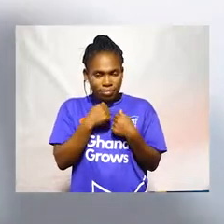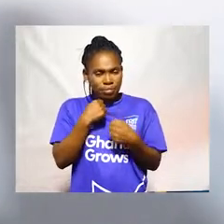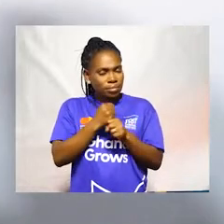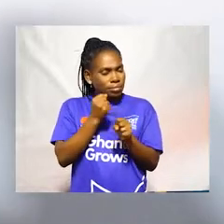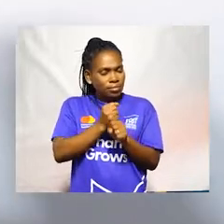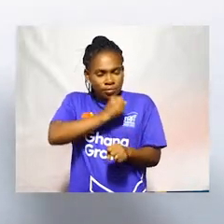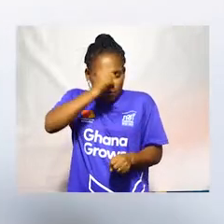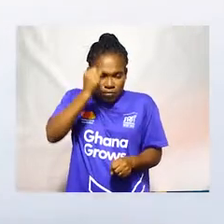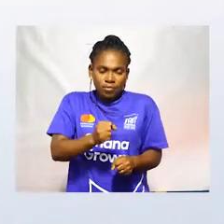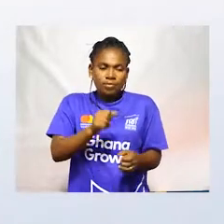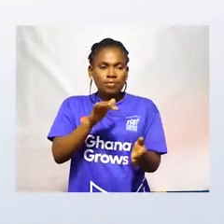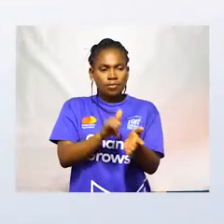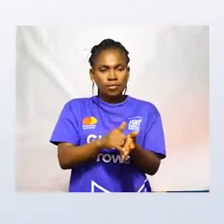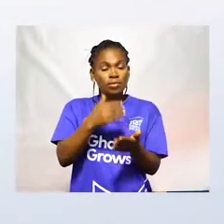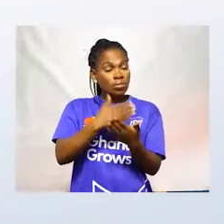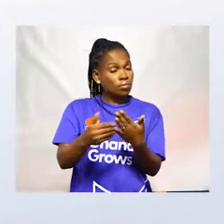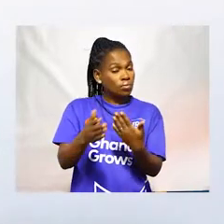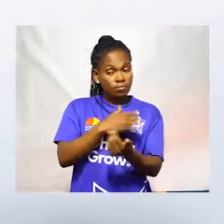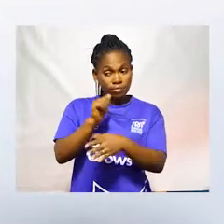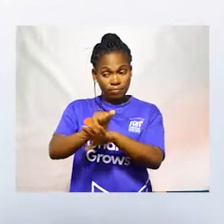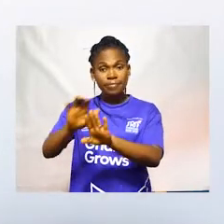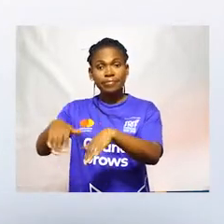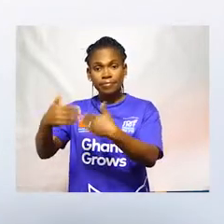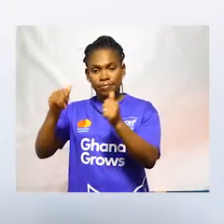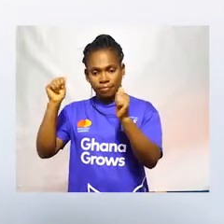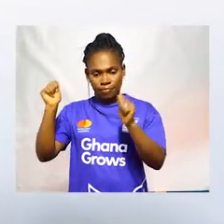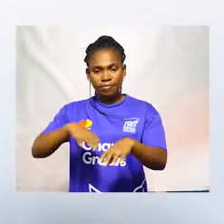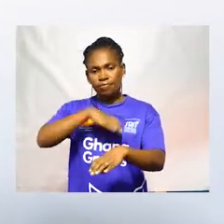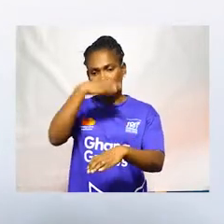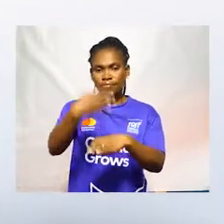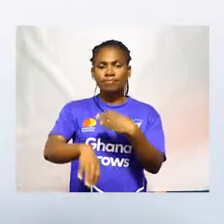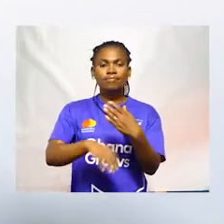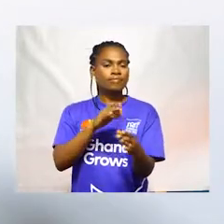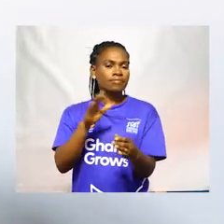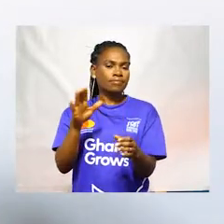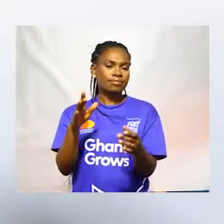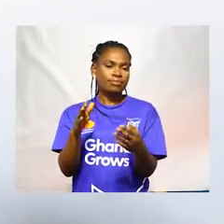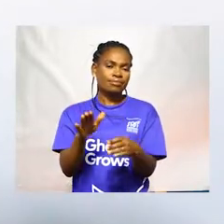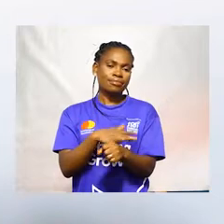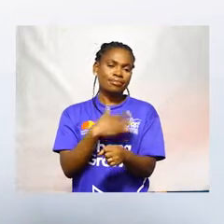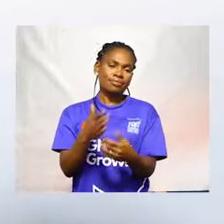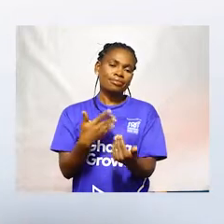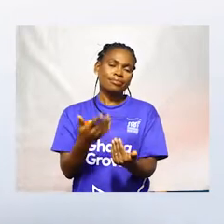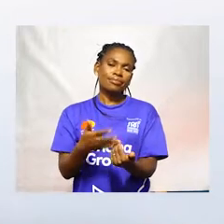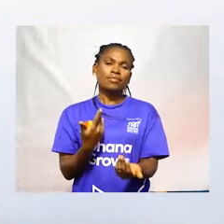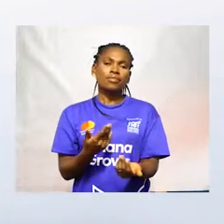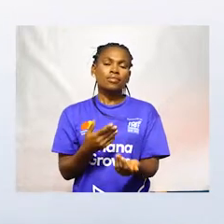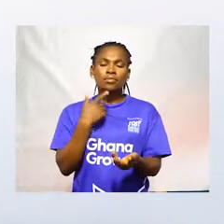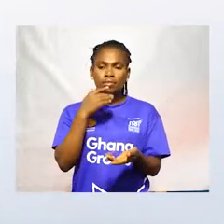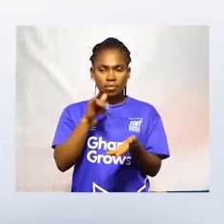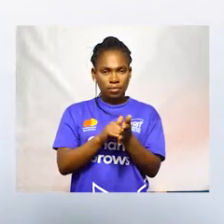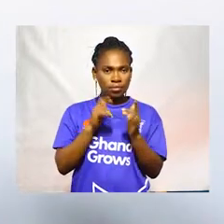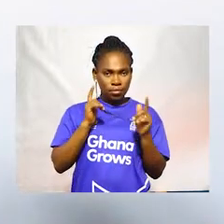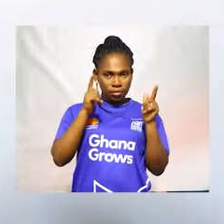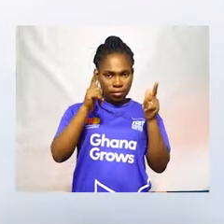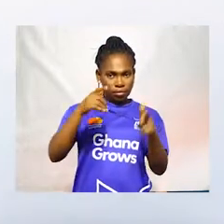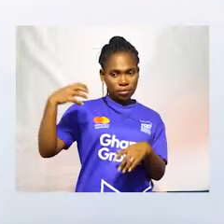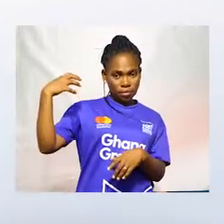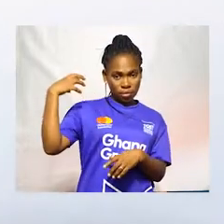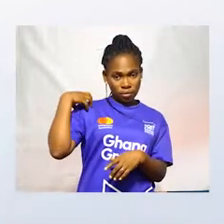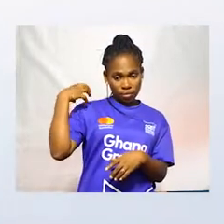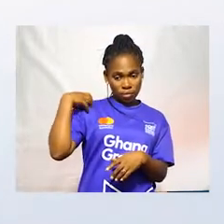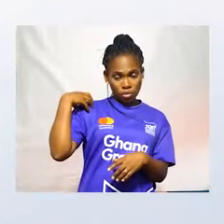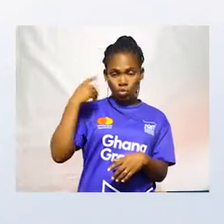had been given, I'm able to accomplish it. And you work with a boss who is not afraid to take risk. I